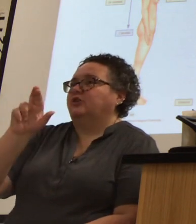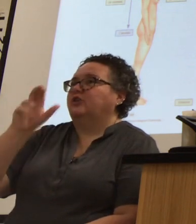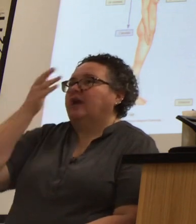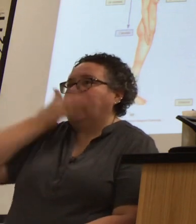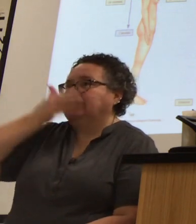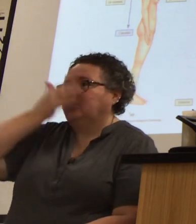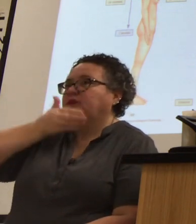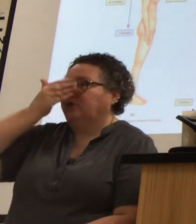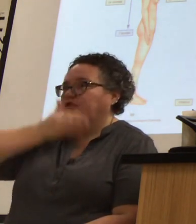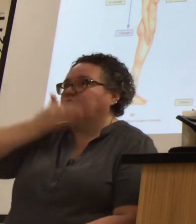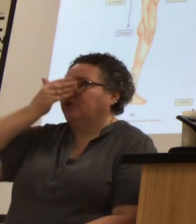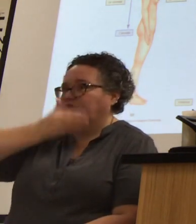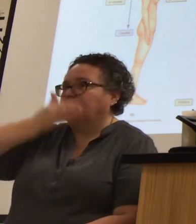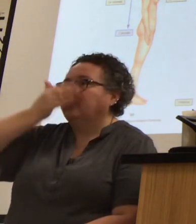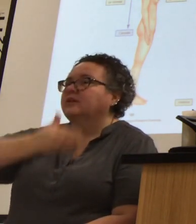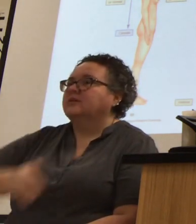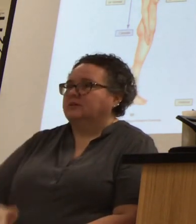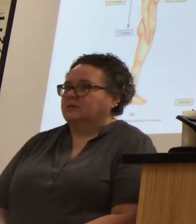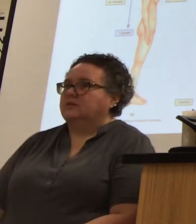Posterior